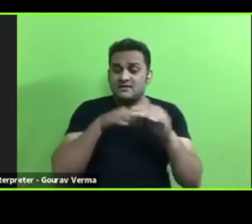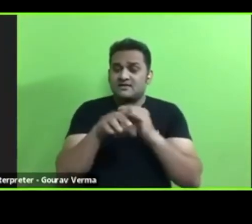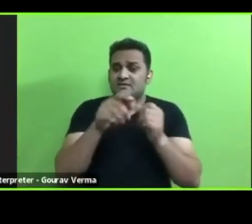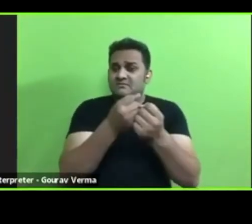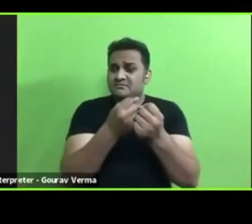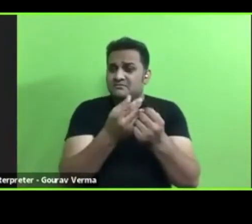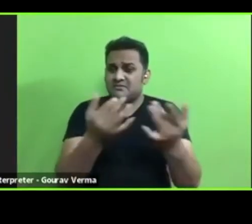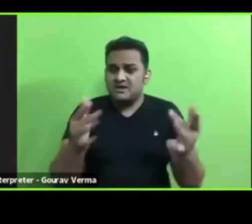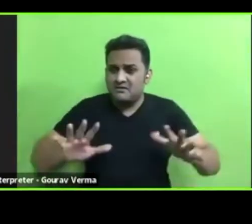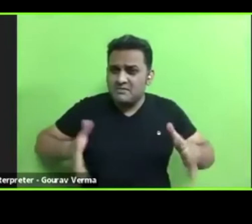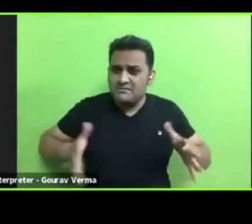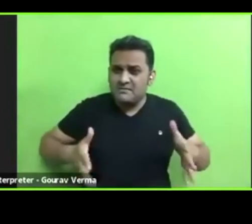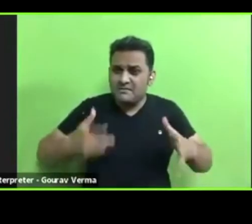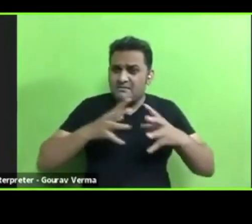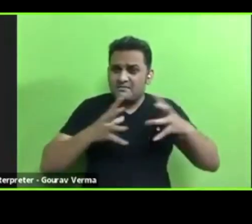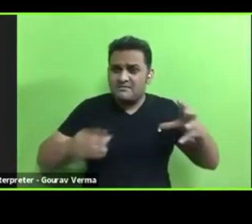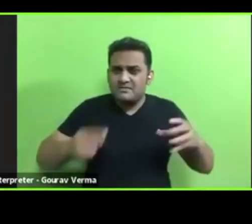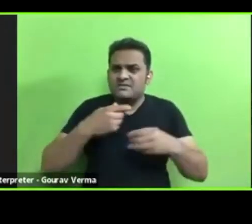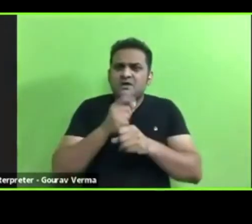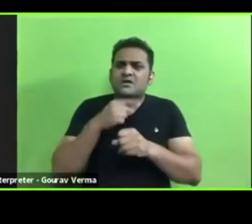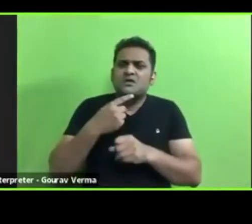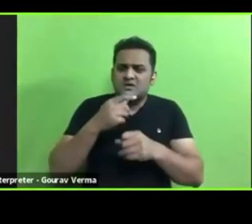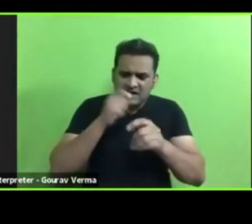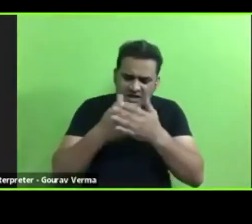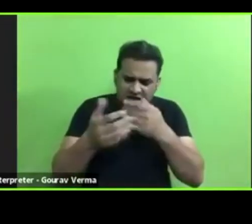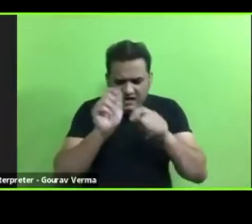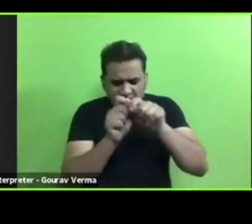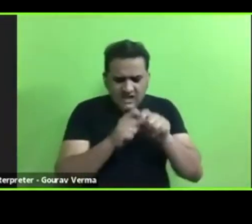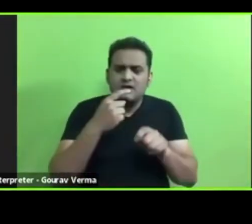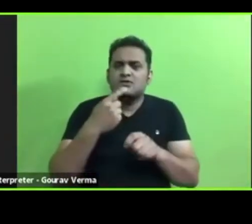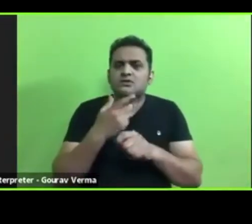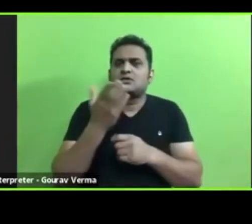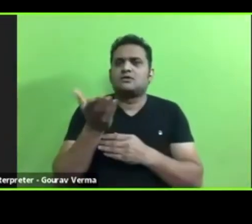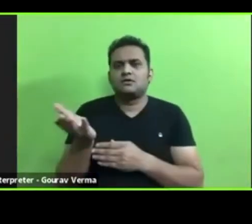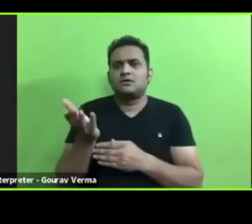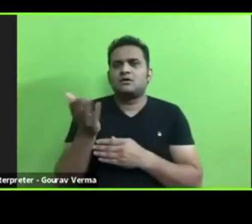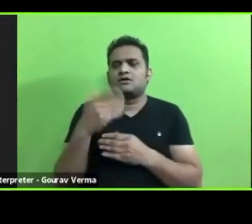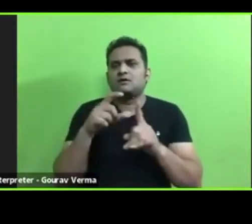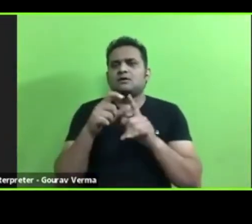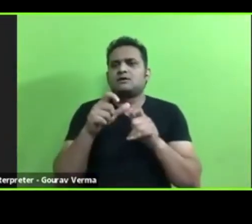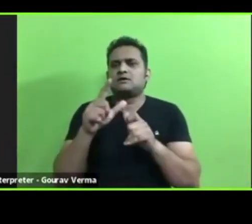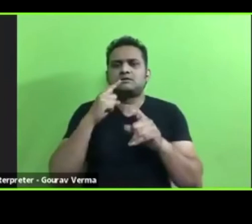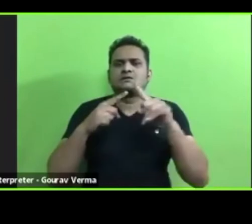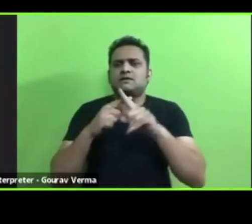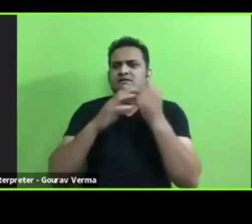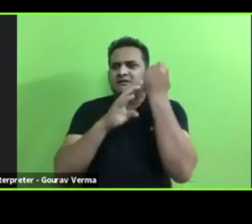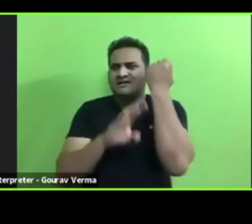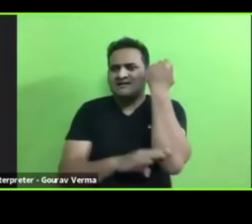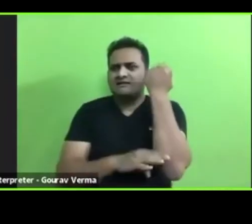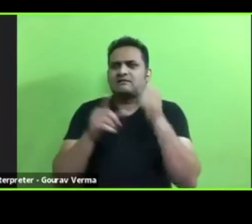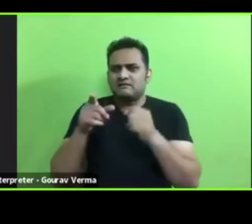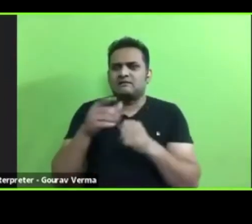the mridangam makers are Dalits. And many of them, especially one family from